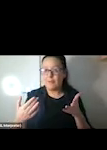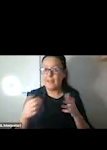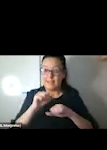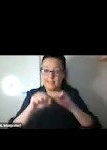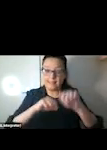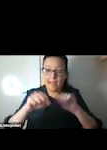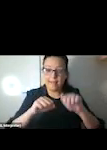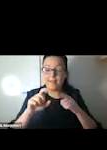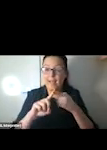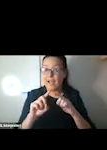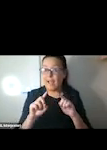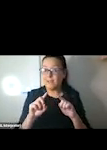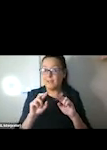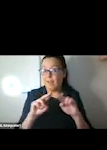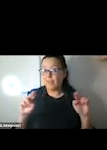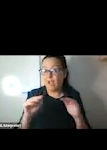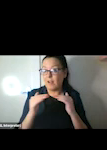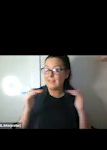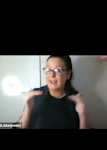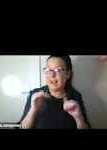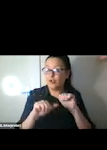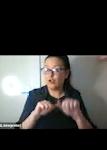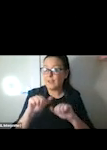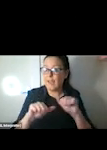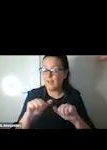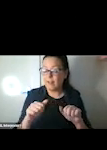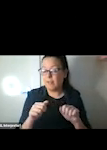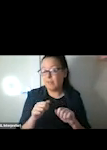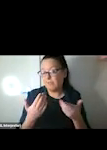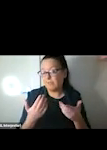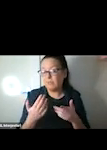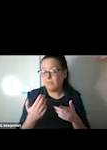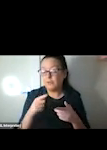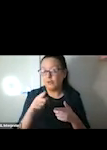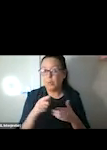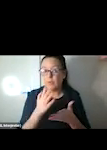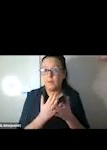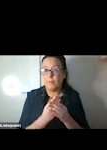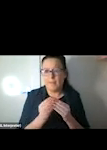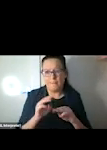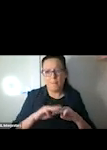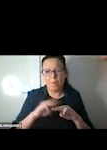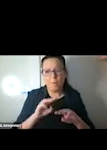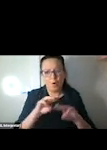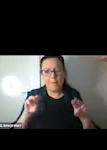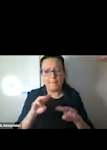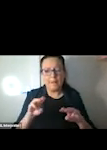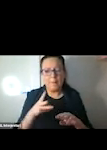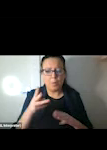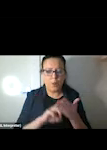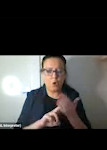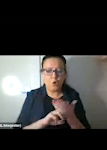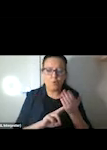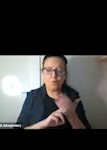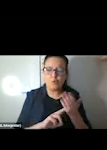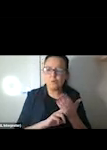non-cycles, non-standard cycles, I mean, which are something that more and more people are beginning to use to mobilize in